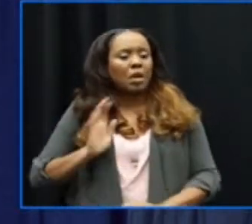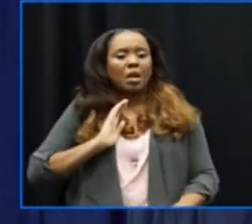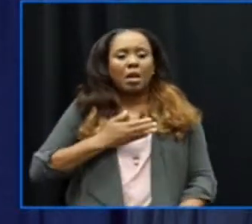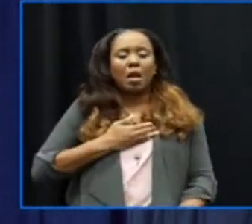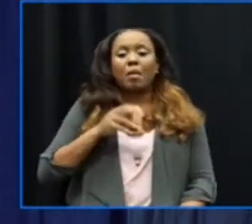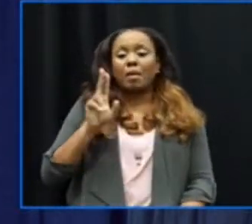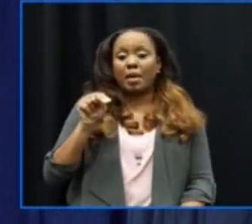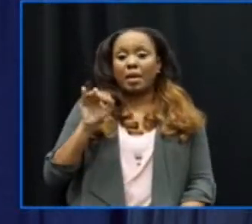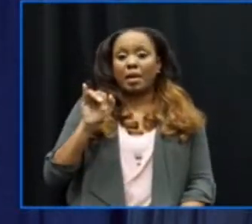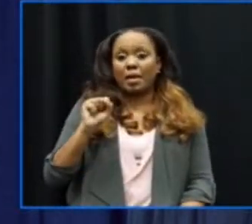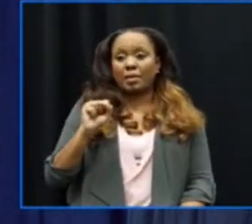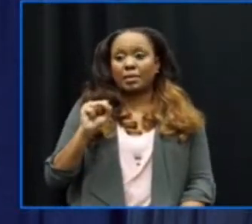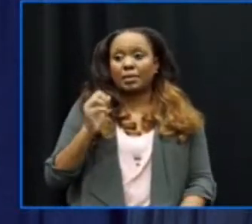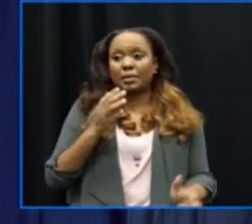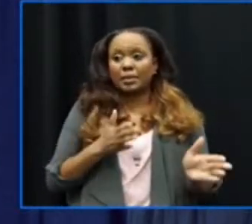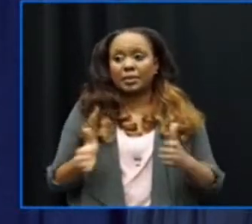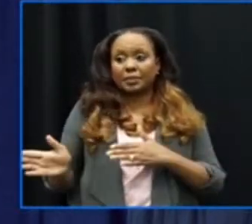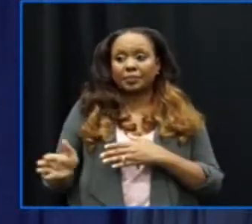scheme.